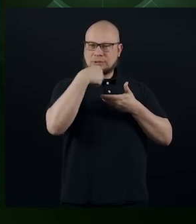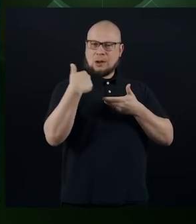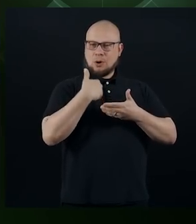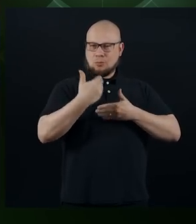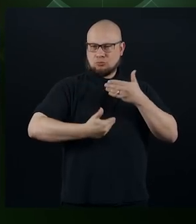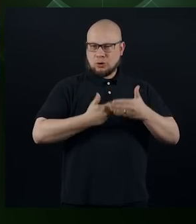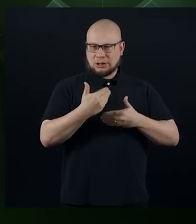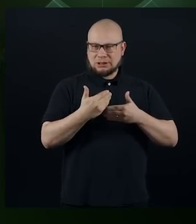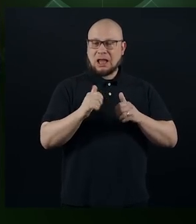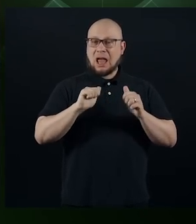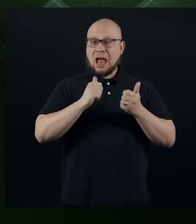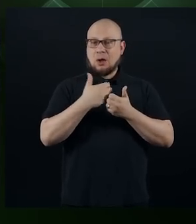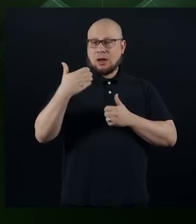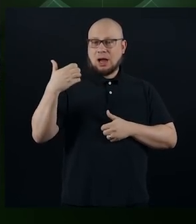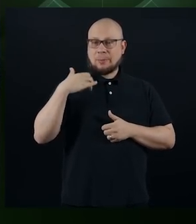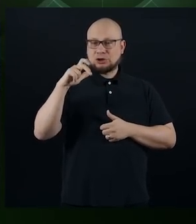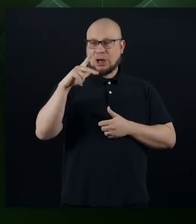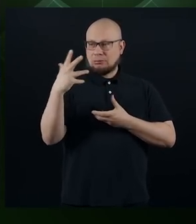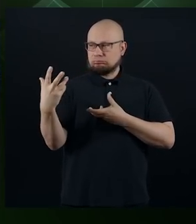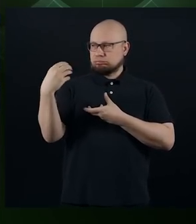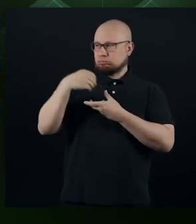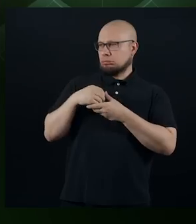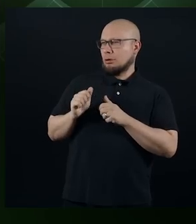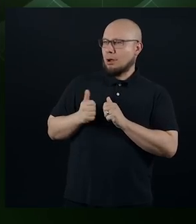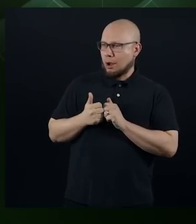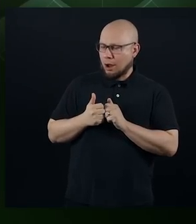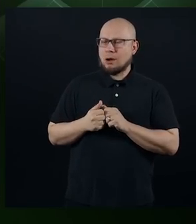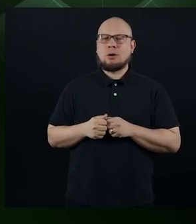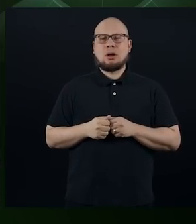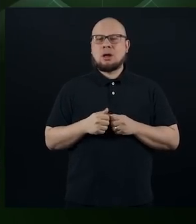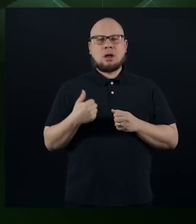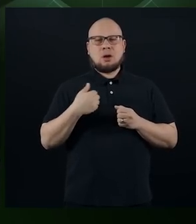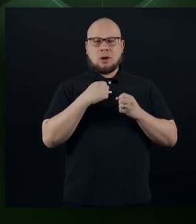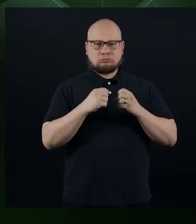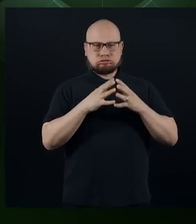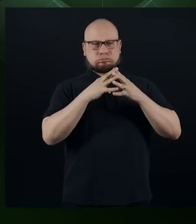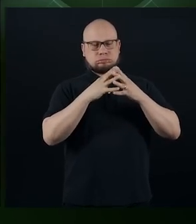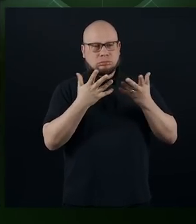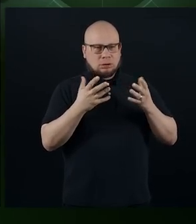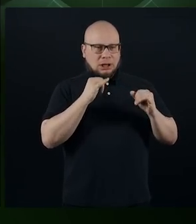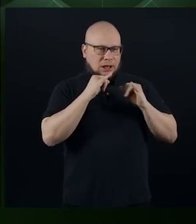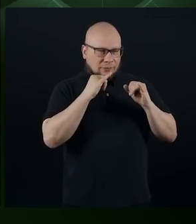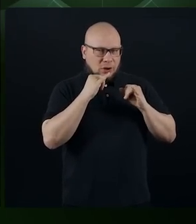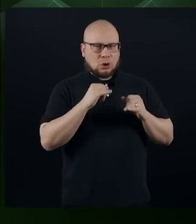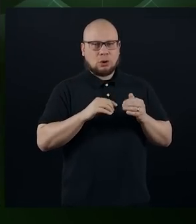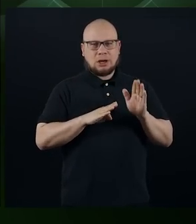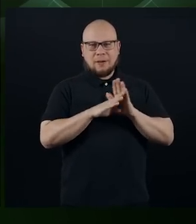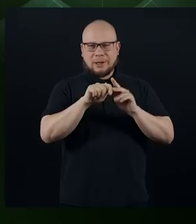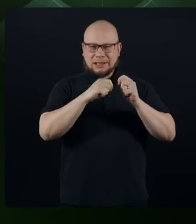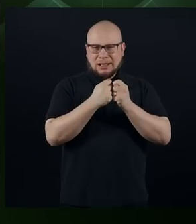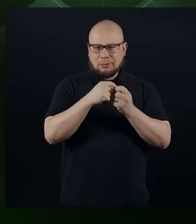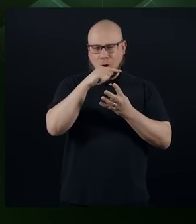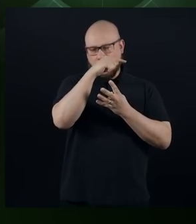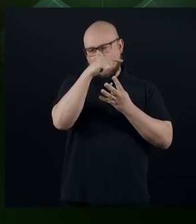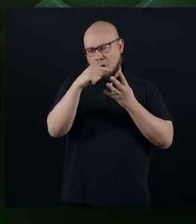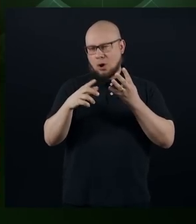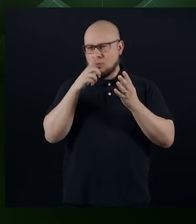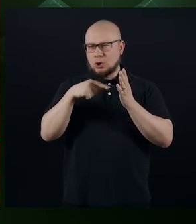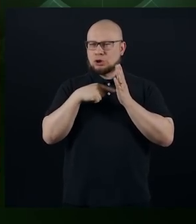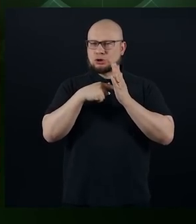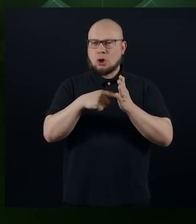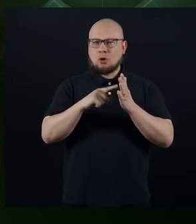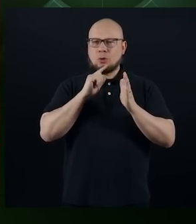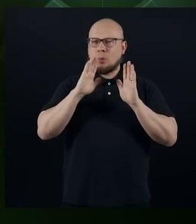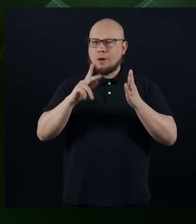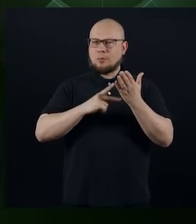our world, an early look at some of those first couple of tales, as well as some behind the scenes interviews with members of the development team, just to show you how amazing it's been to work